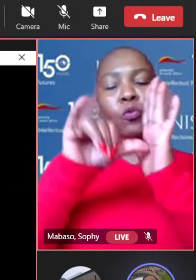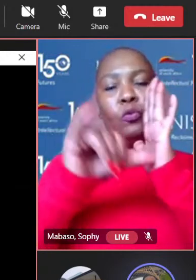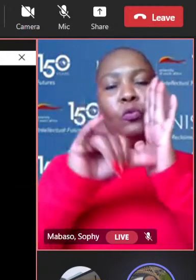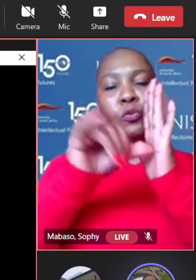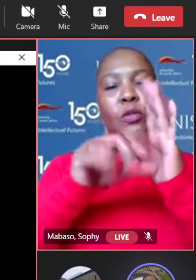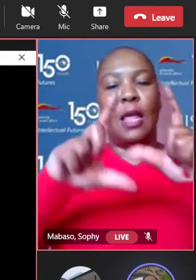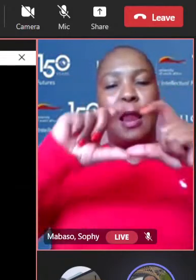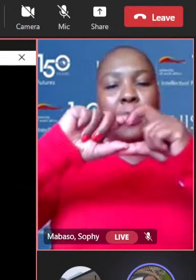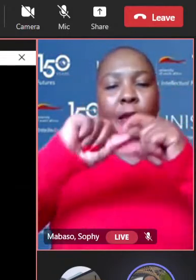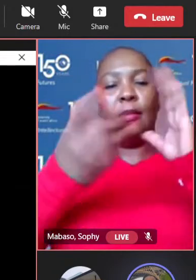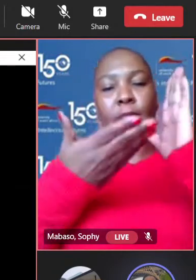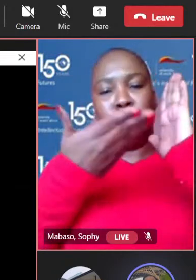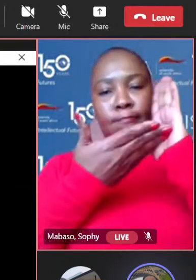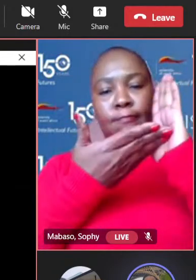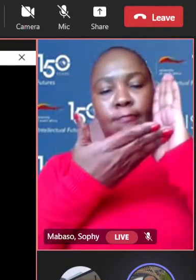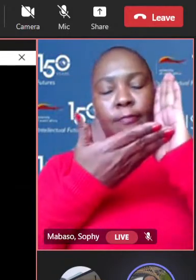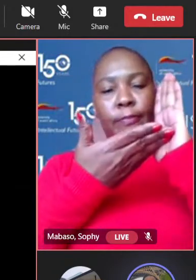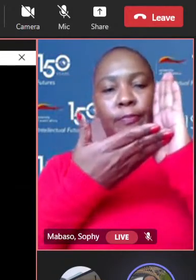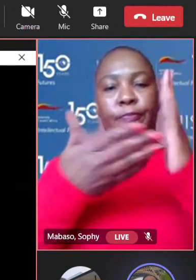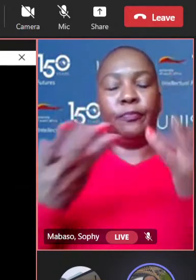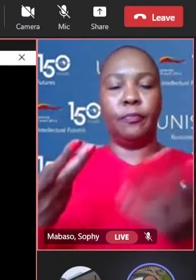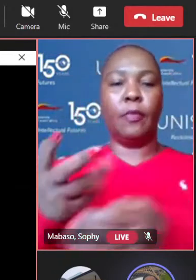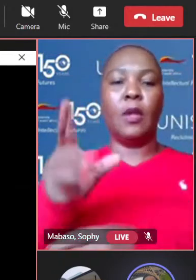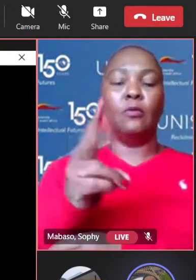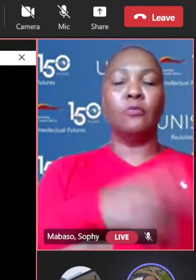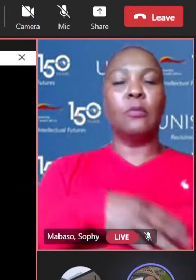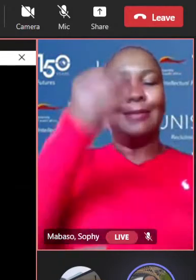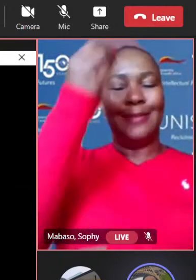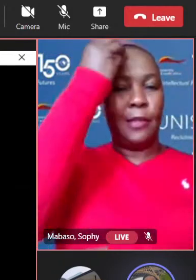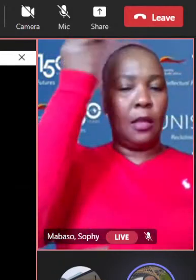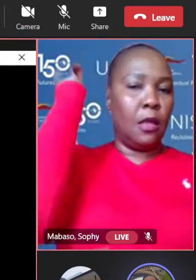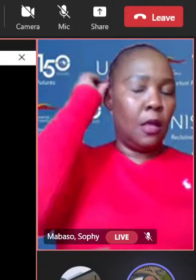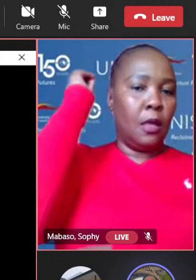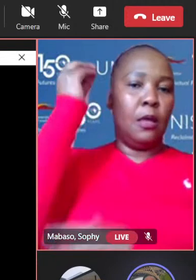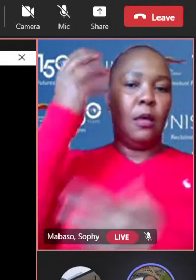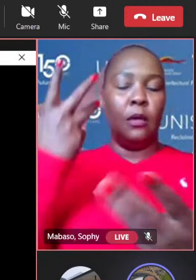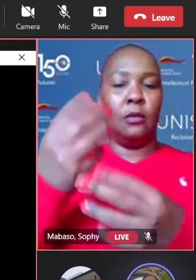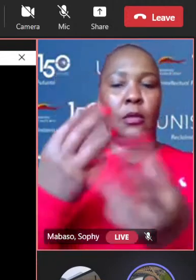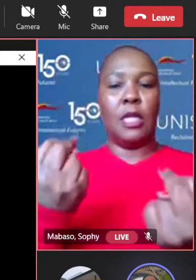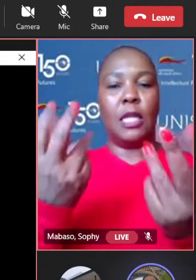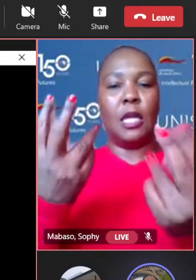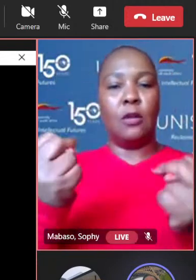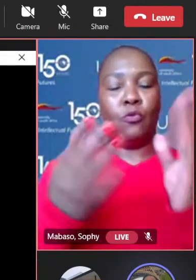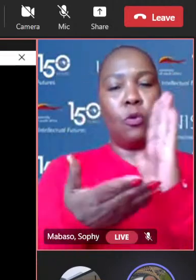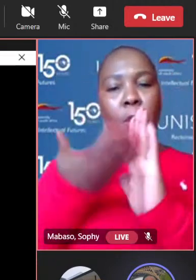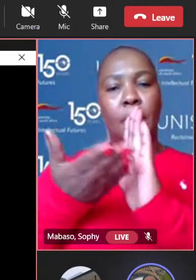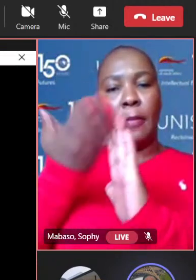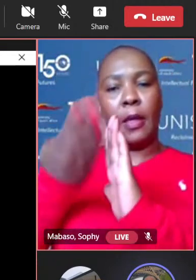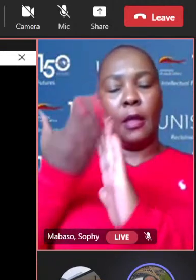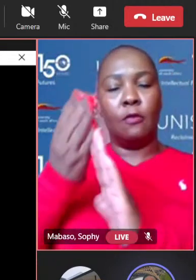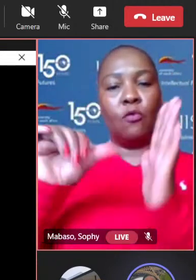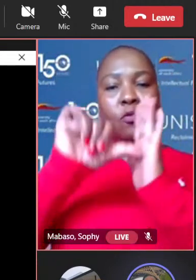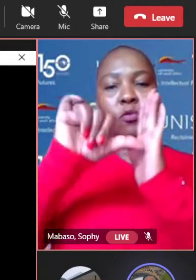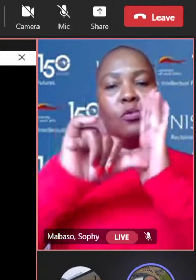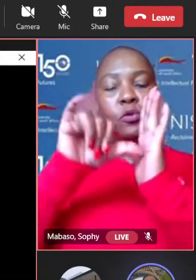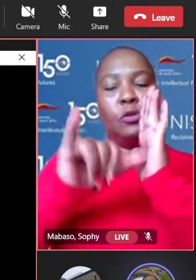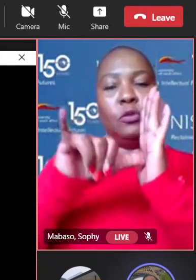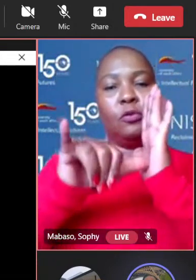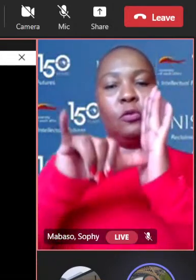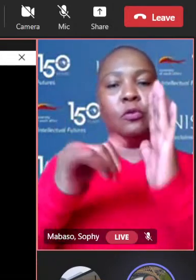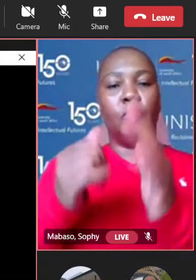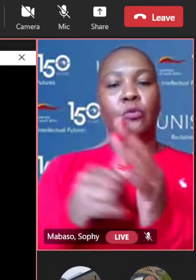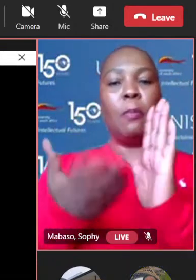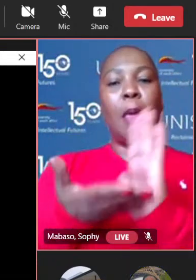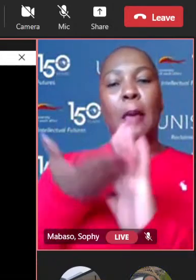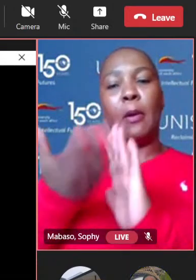is provided there. But also bear in mind that a new update of the YouTube will be uploaded